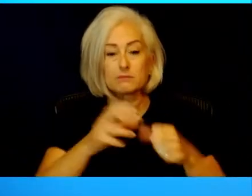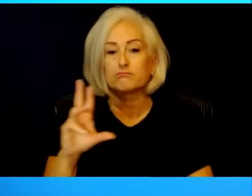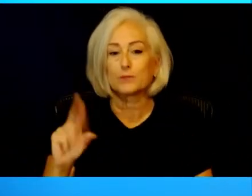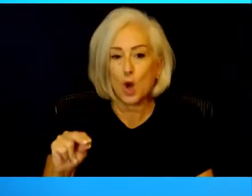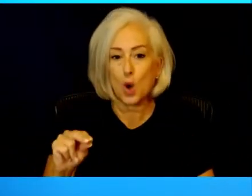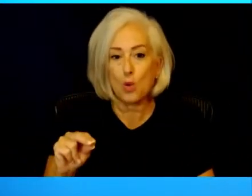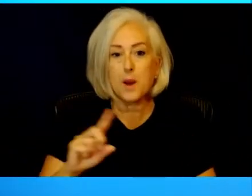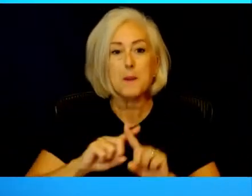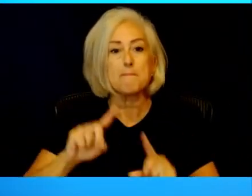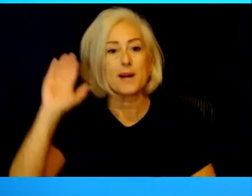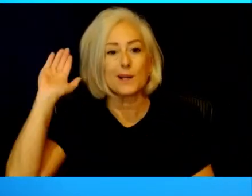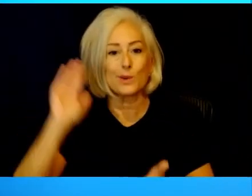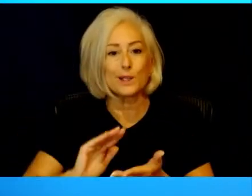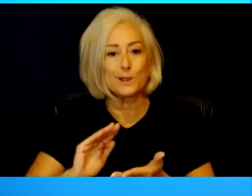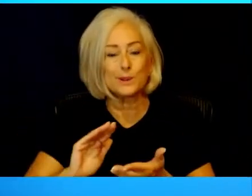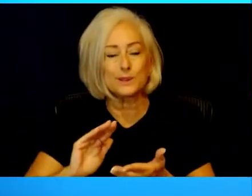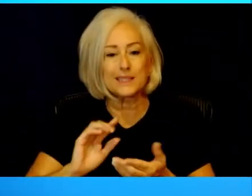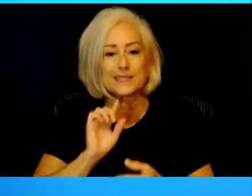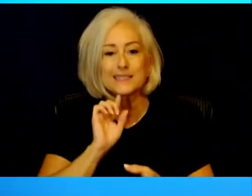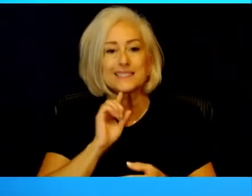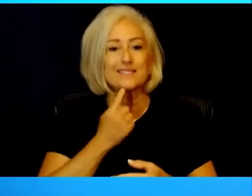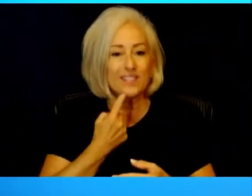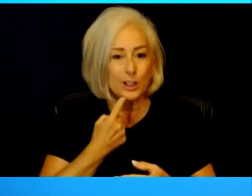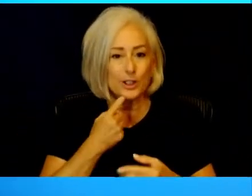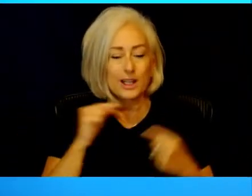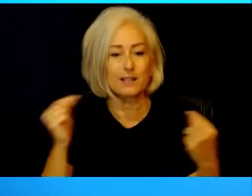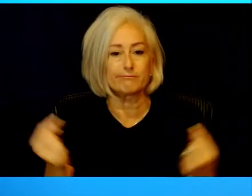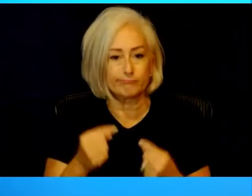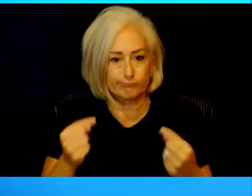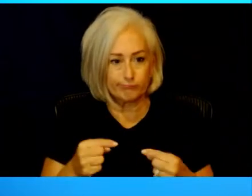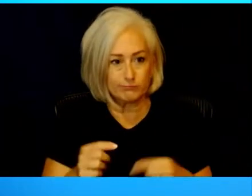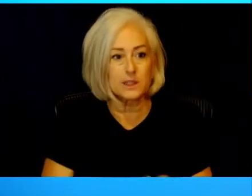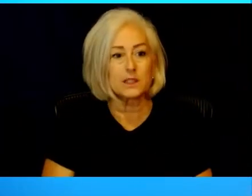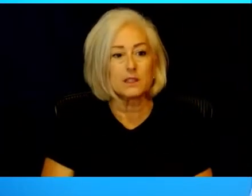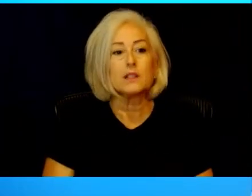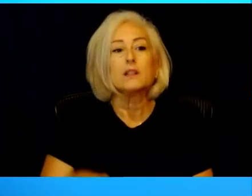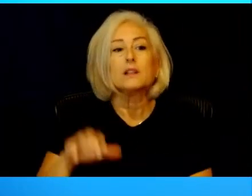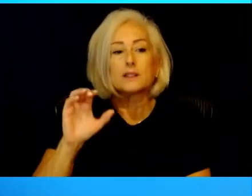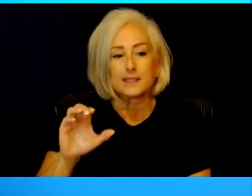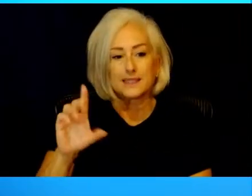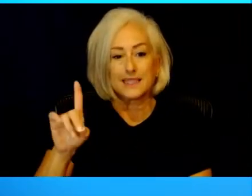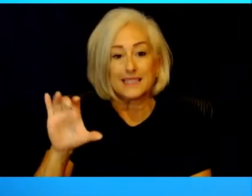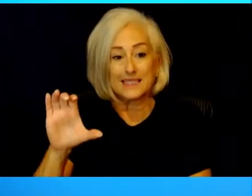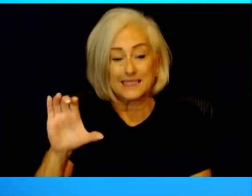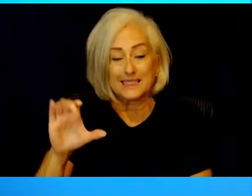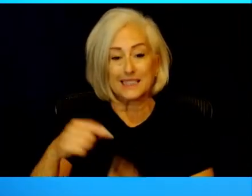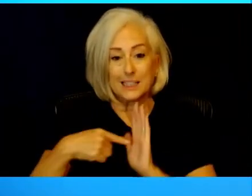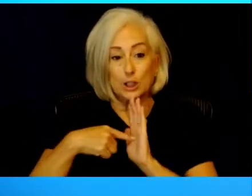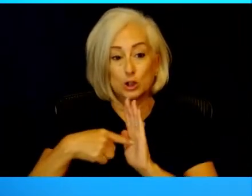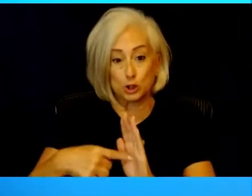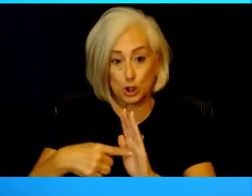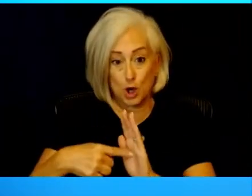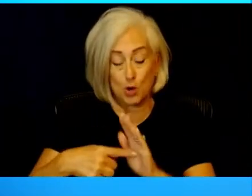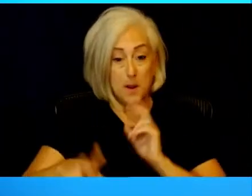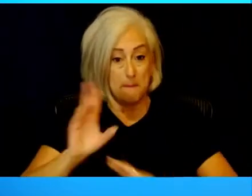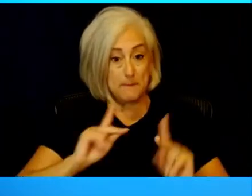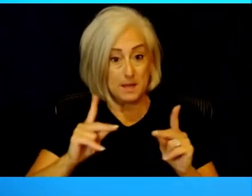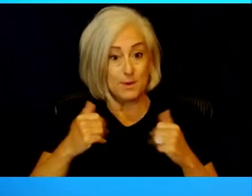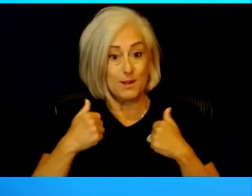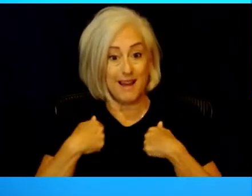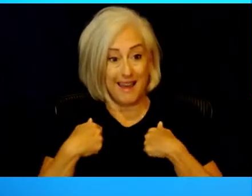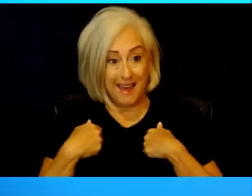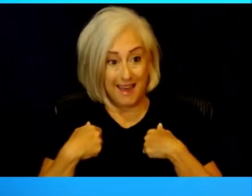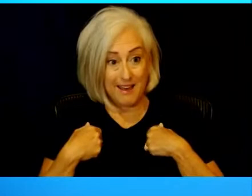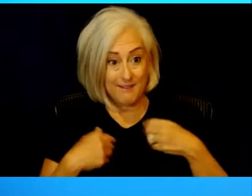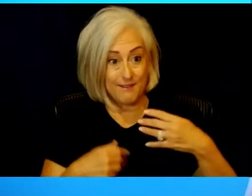published MMWR, Morbidity Mortality Weekly Report out of CDC, which actually showed, and looking at people who got 2 versus